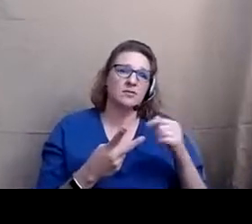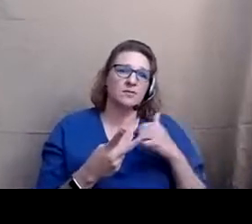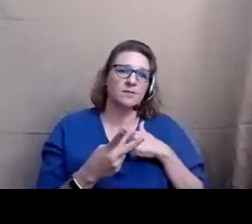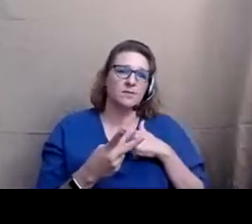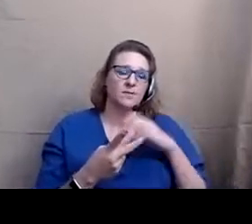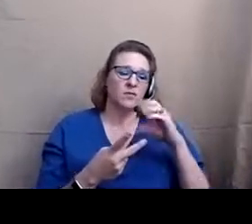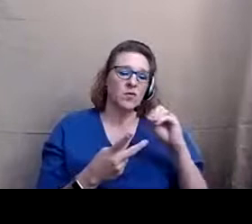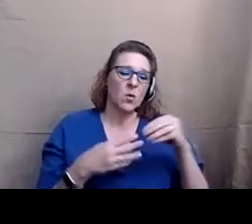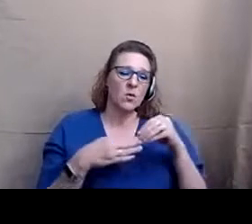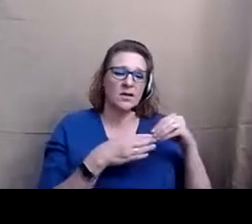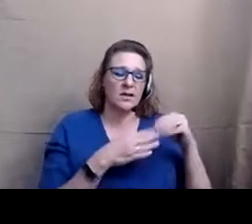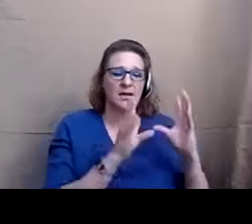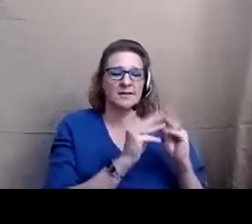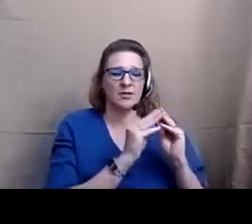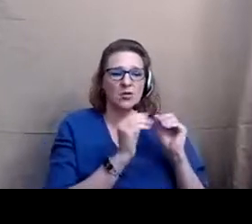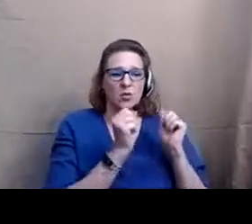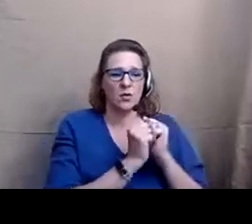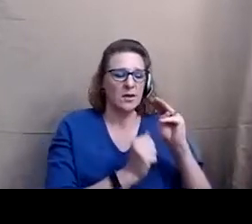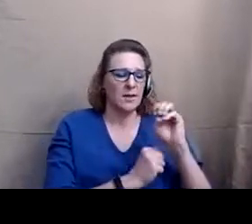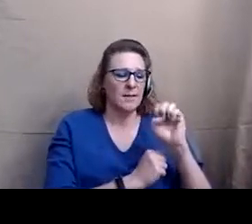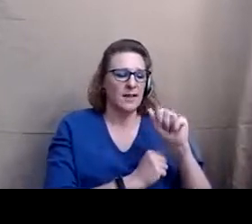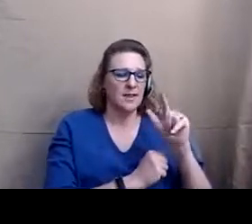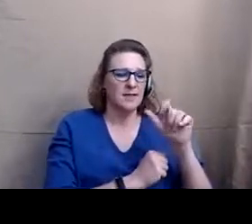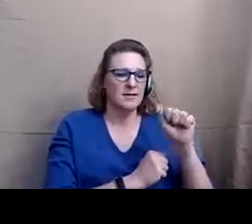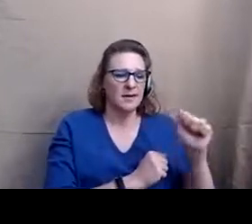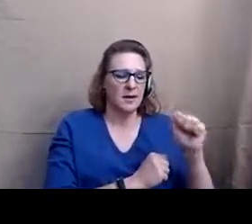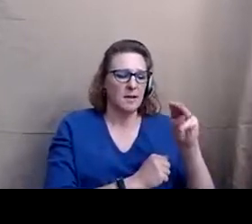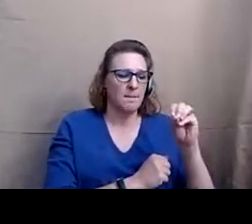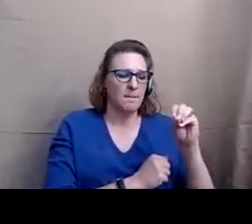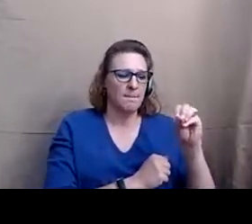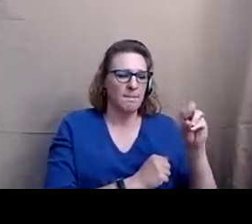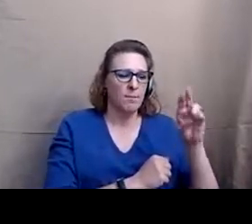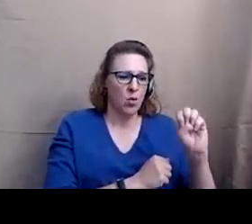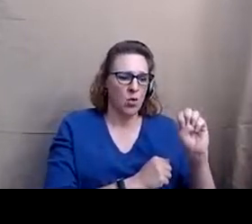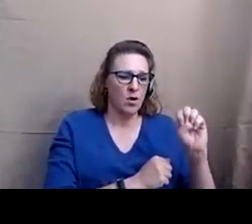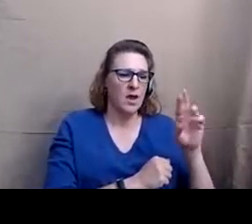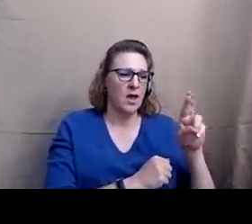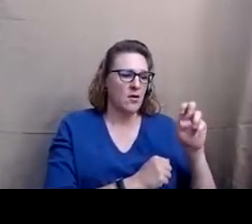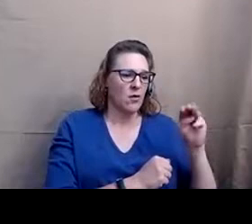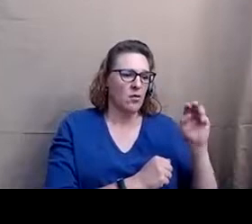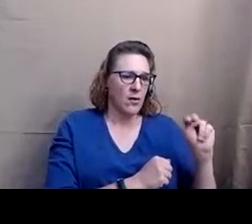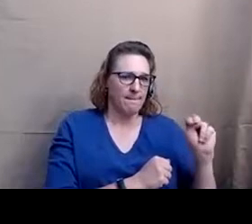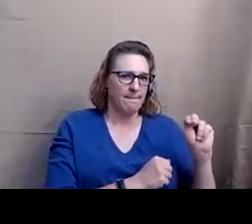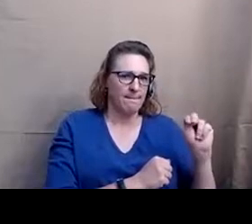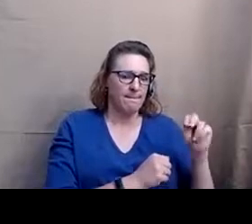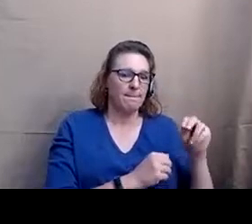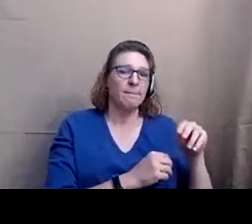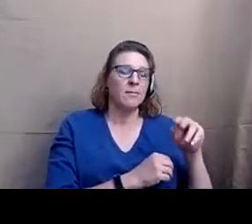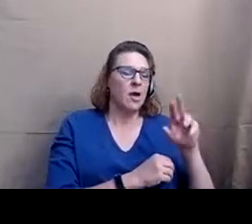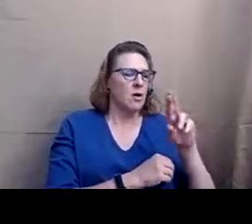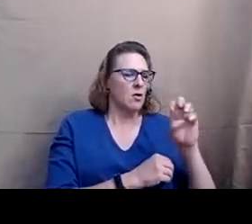co-leading a session with Melissa Moore at WREN, the Women's Rights and Empowerment Network here in South Carolina,